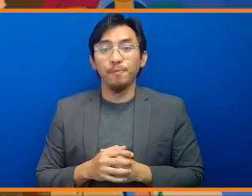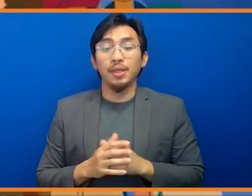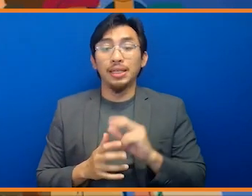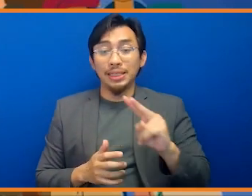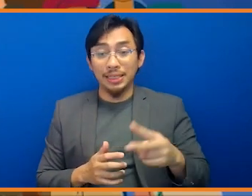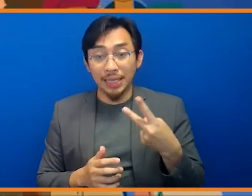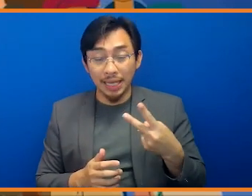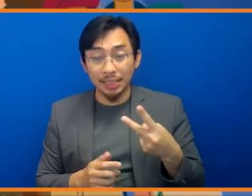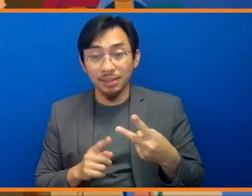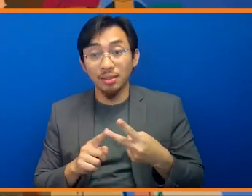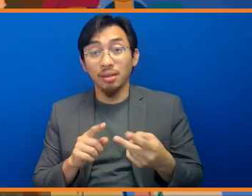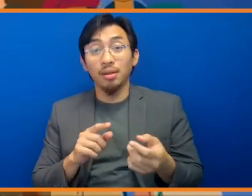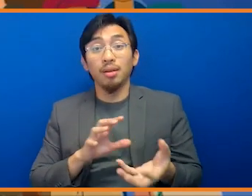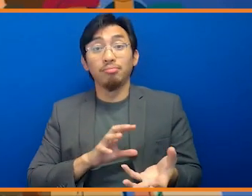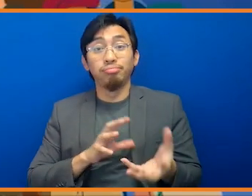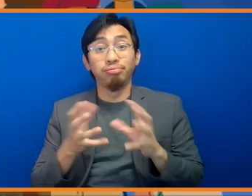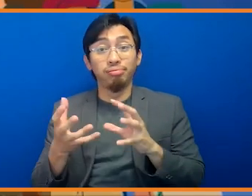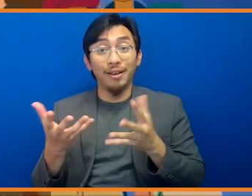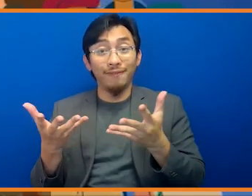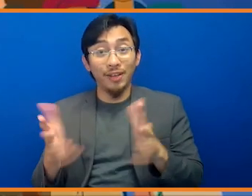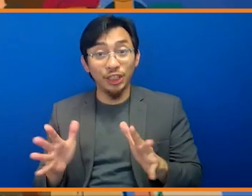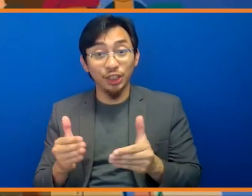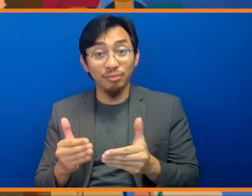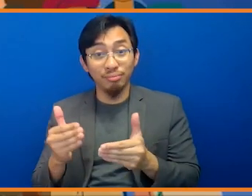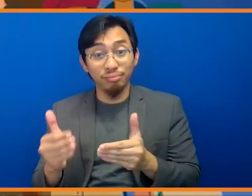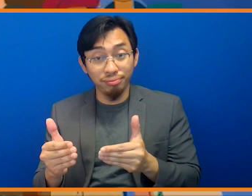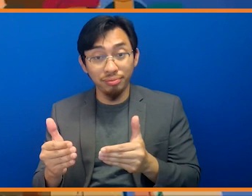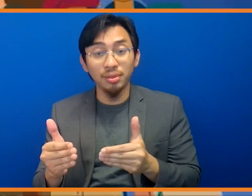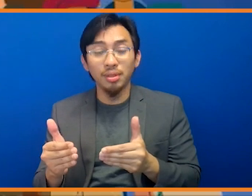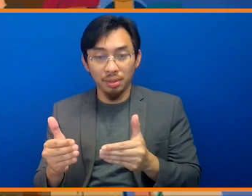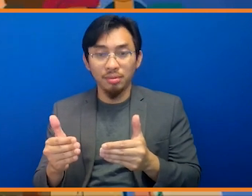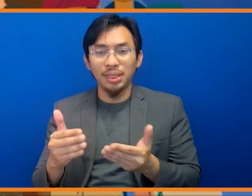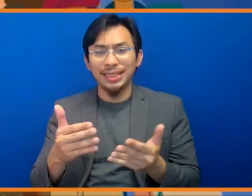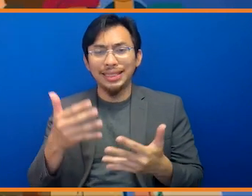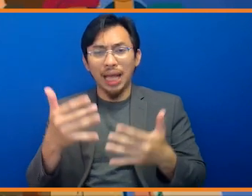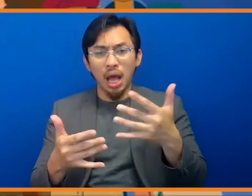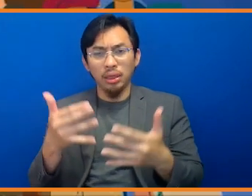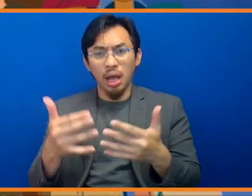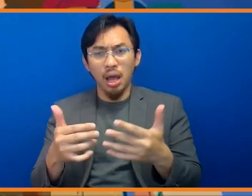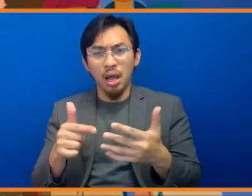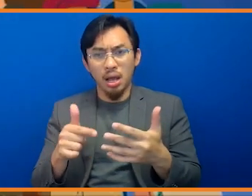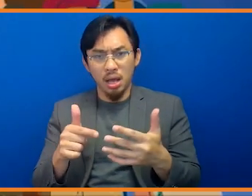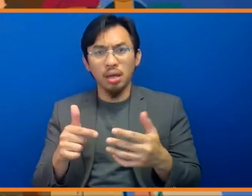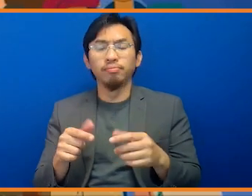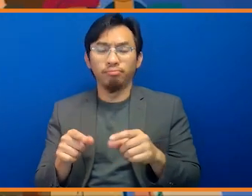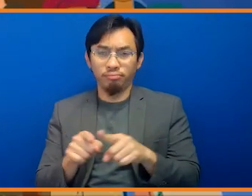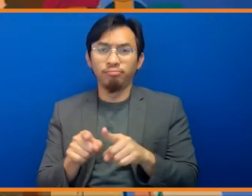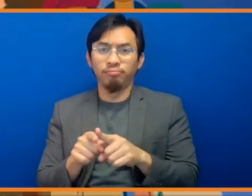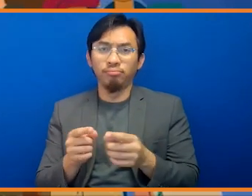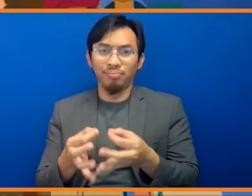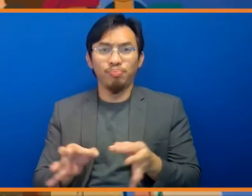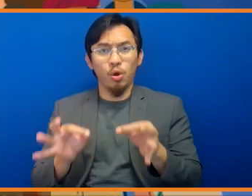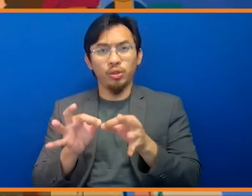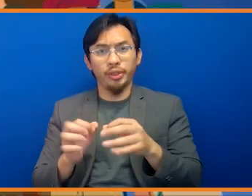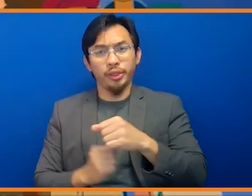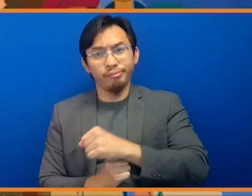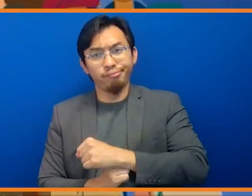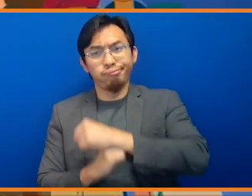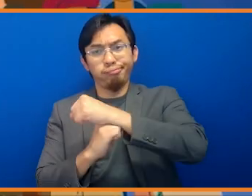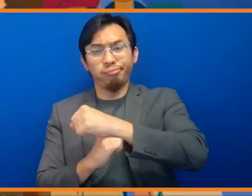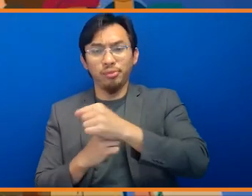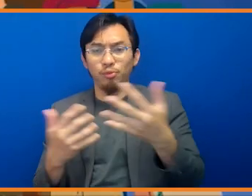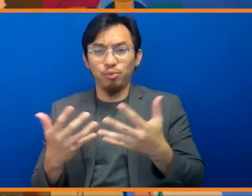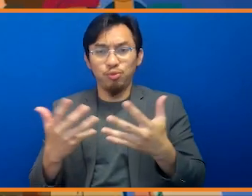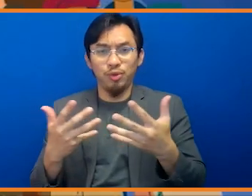Second, after the disaster, data is the foundation of recovery. It